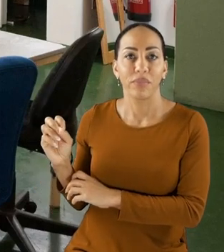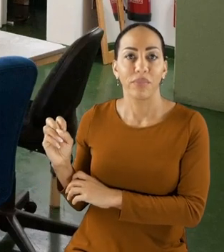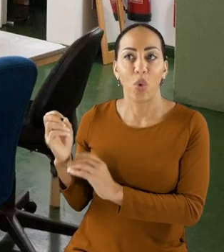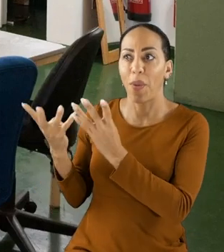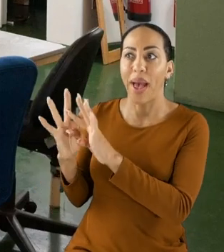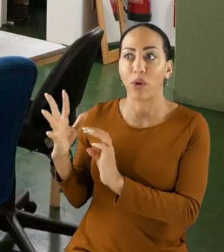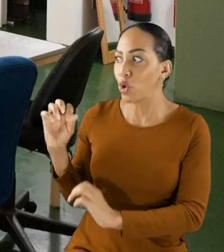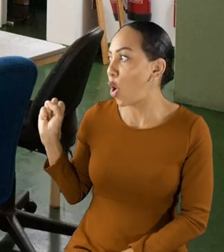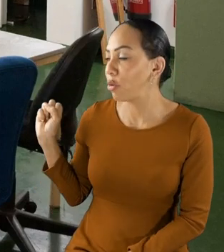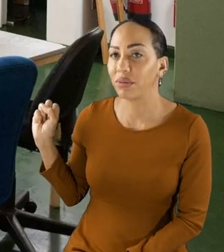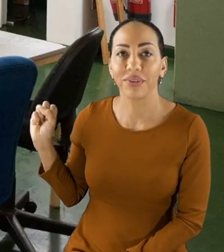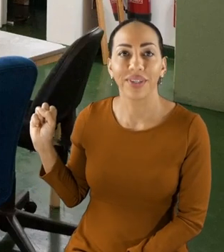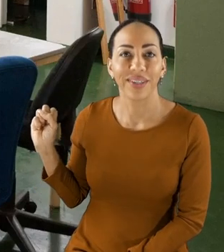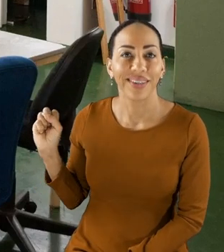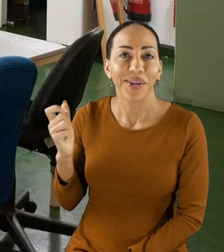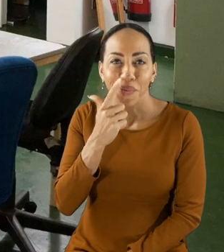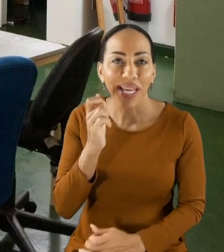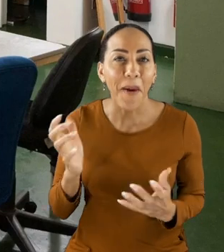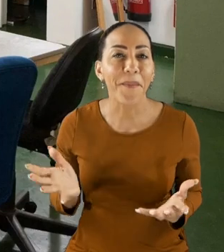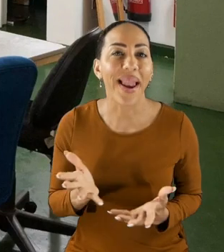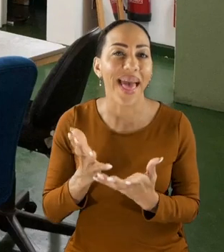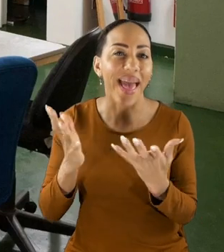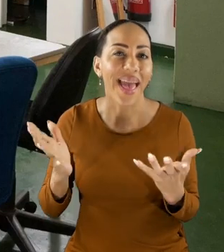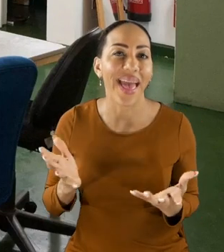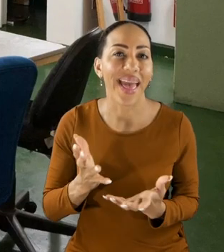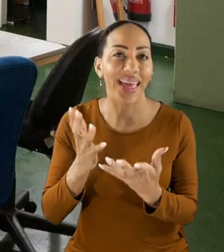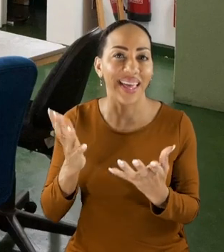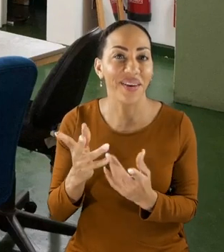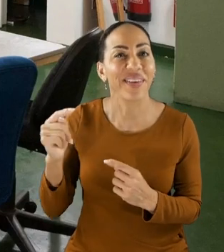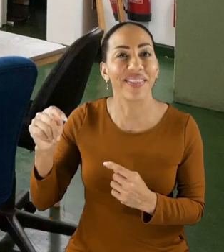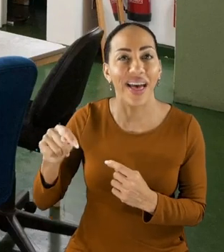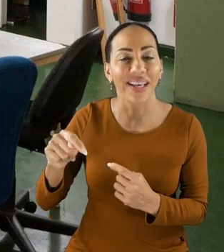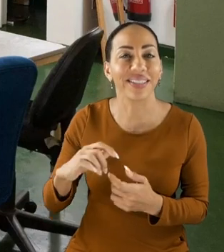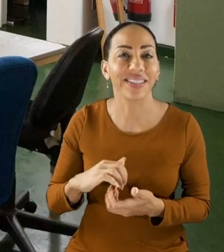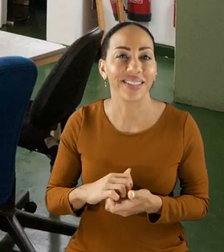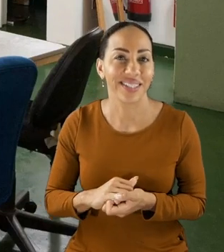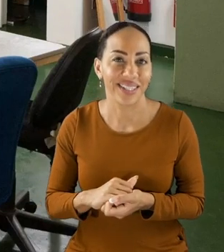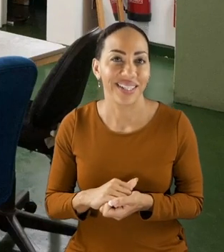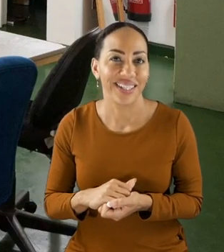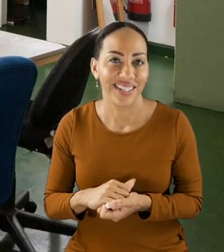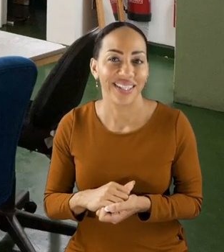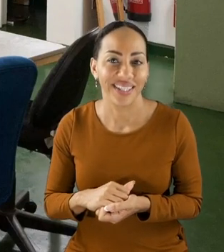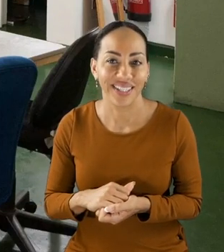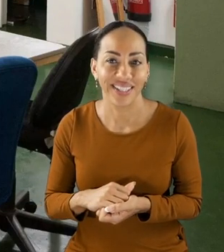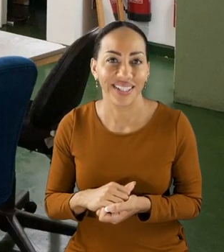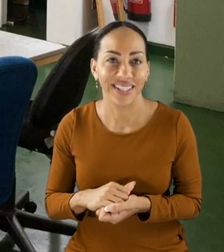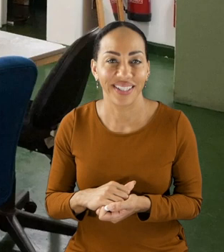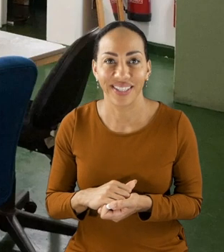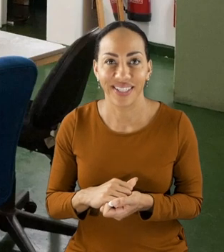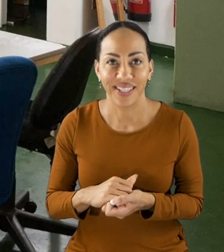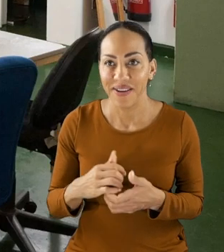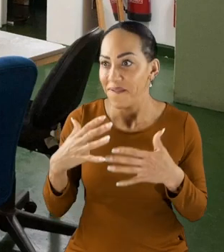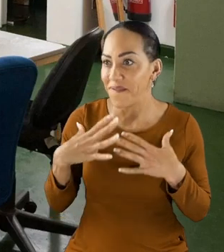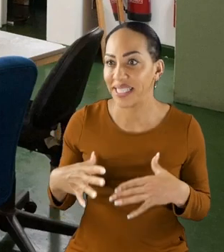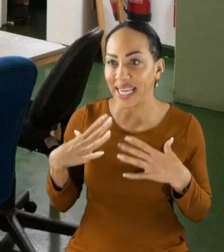they're not there, or they're gone. There's things like that we can play with, just with where, how physically,